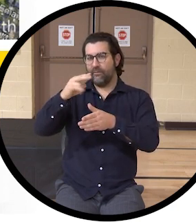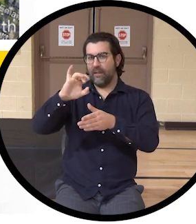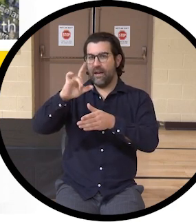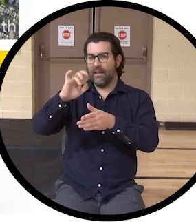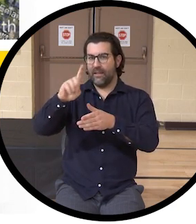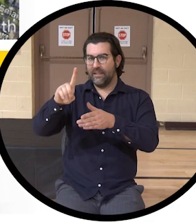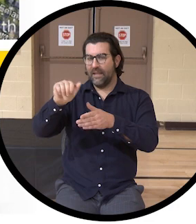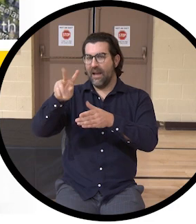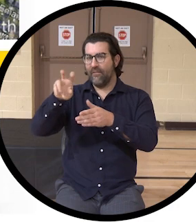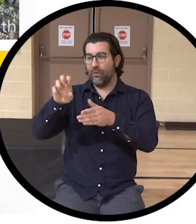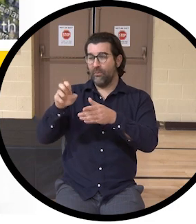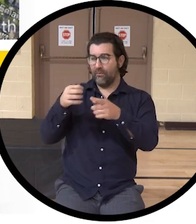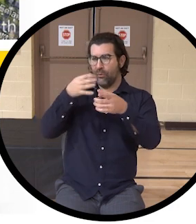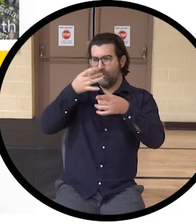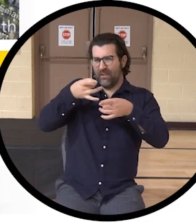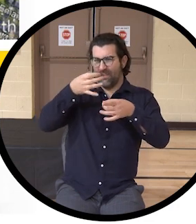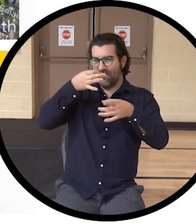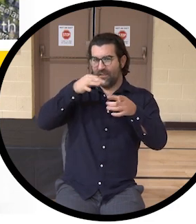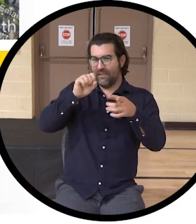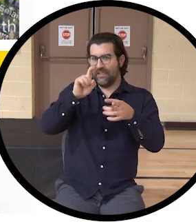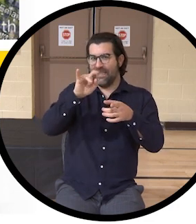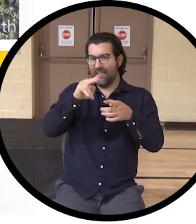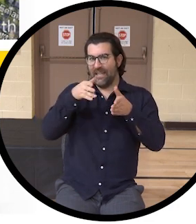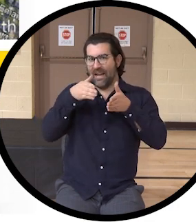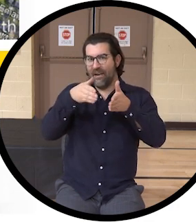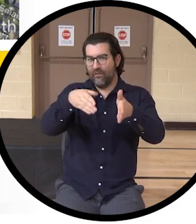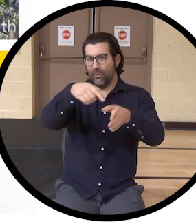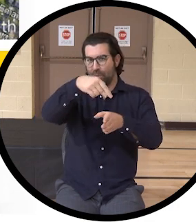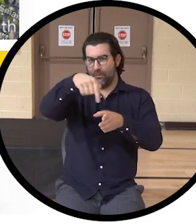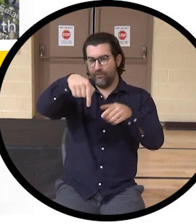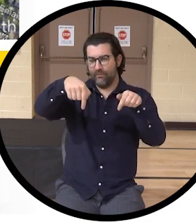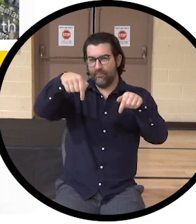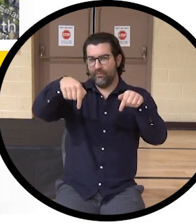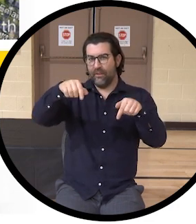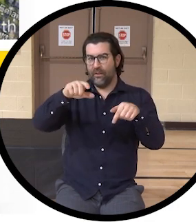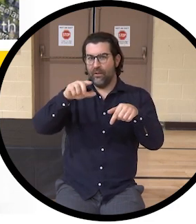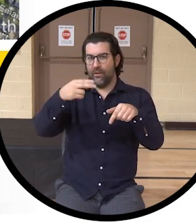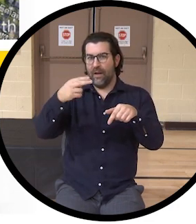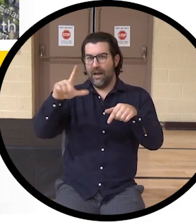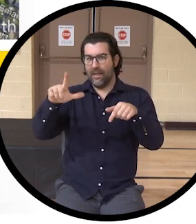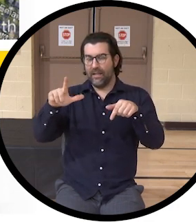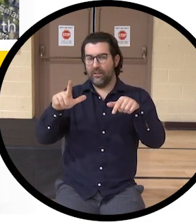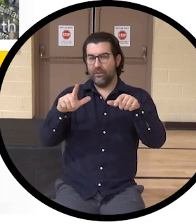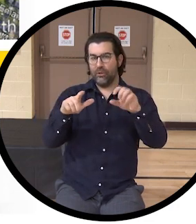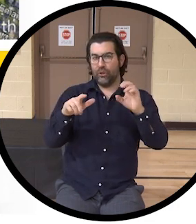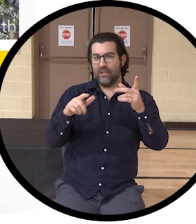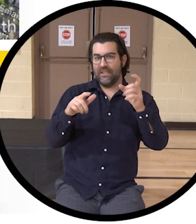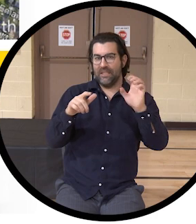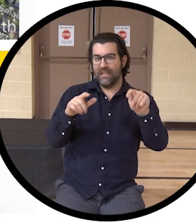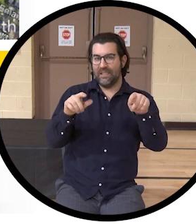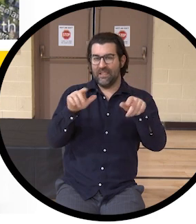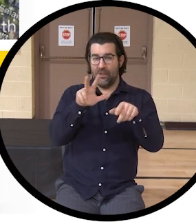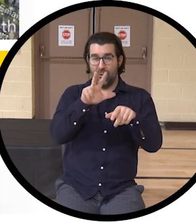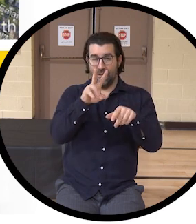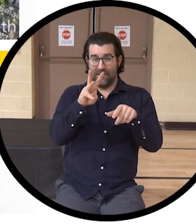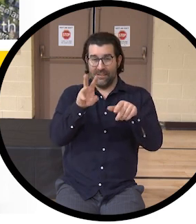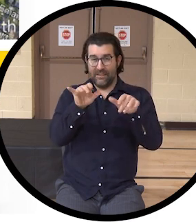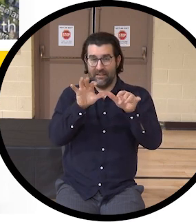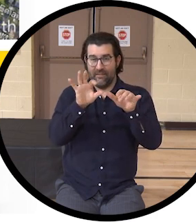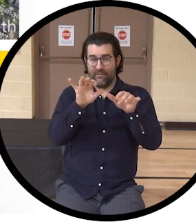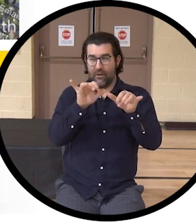Ave is that it's between Chislett and Highland, it's 36 feet from curb to curb, but it narrows down to 30